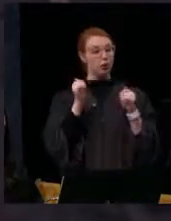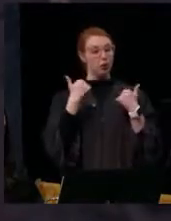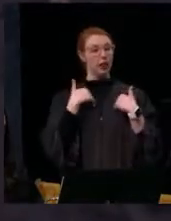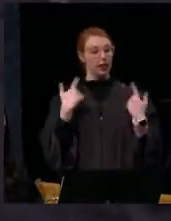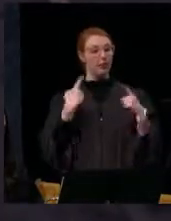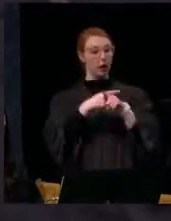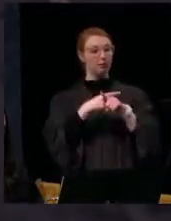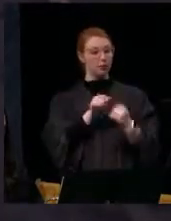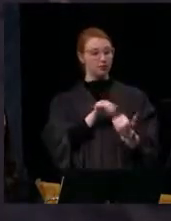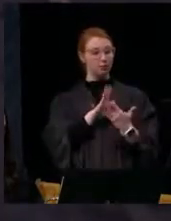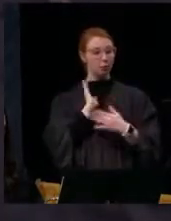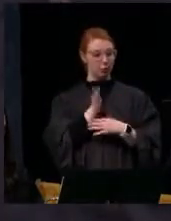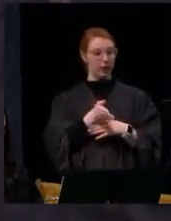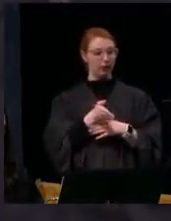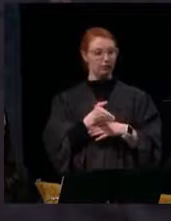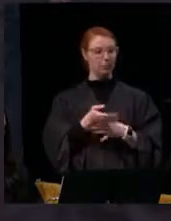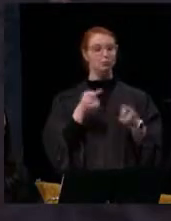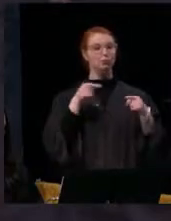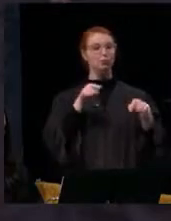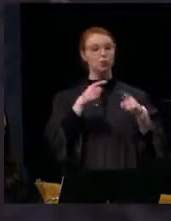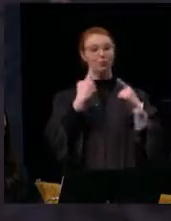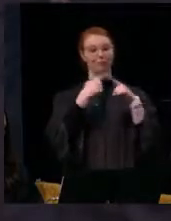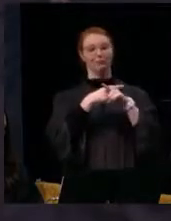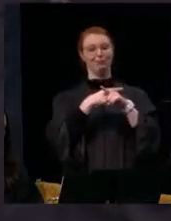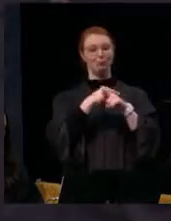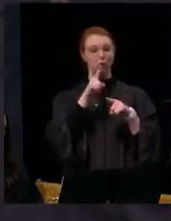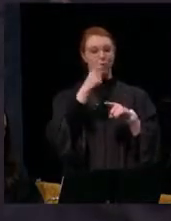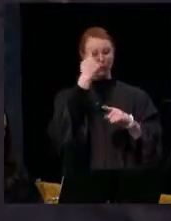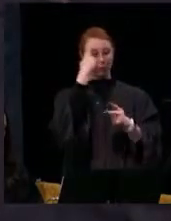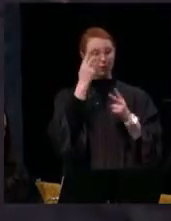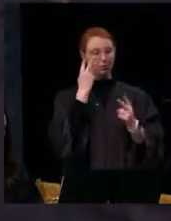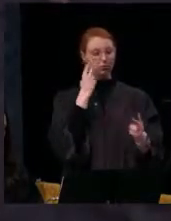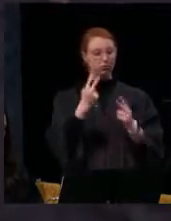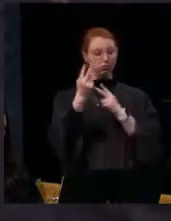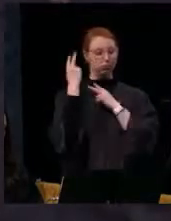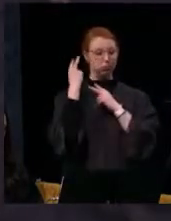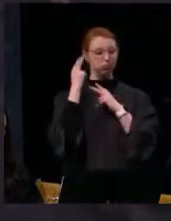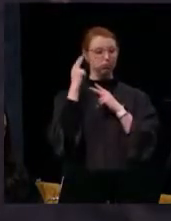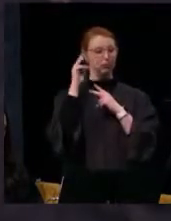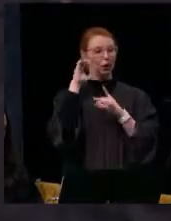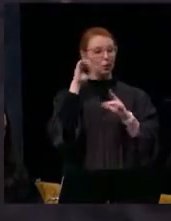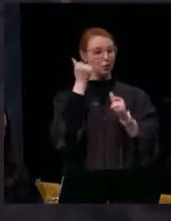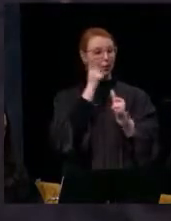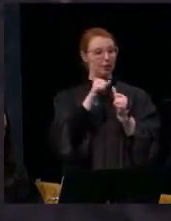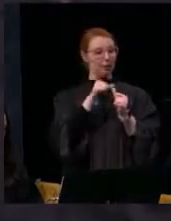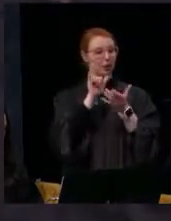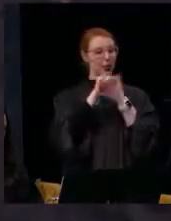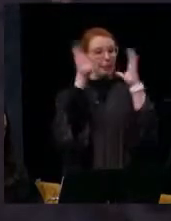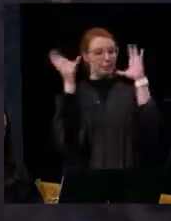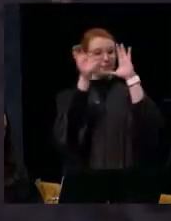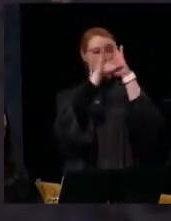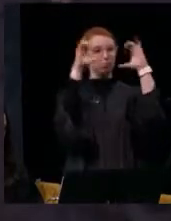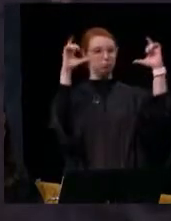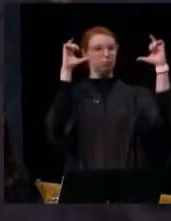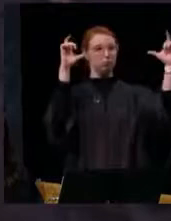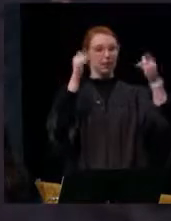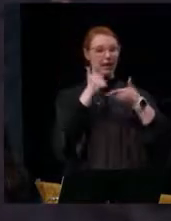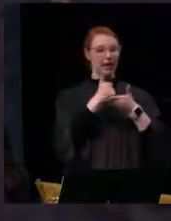conflict. In these times, remember the powerful legacy behind the name of our high school and let that shape your